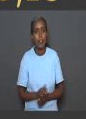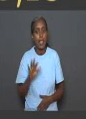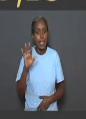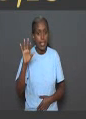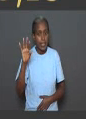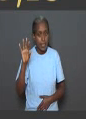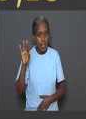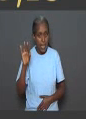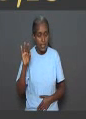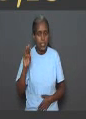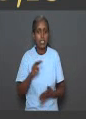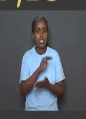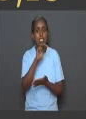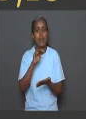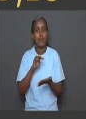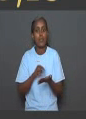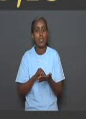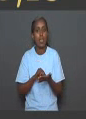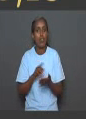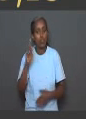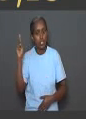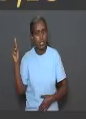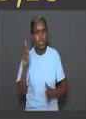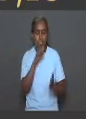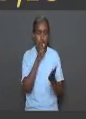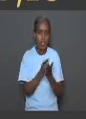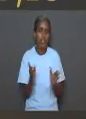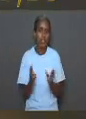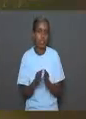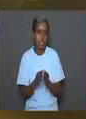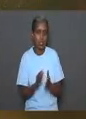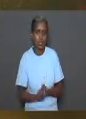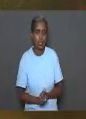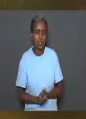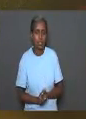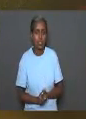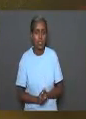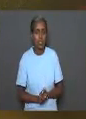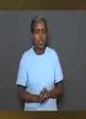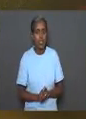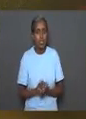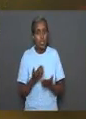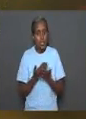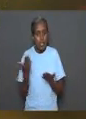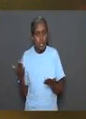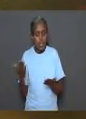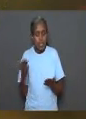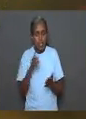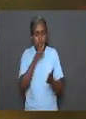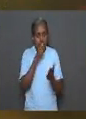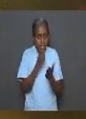9 is the median of this data set. In cases where the data